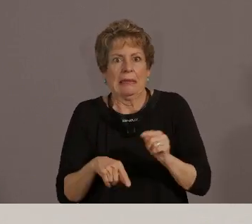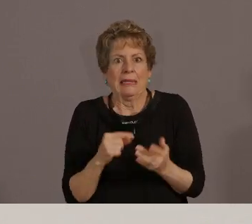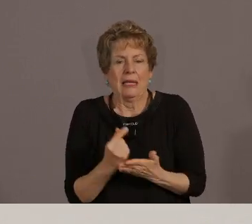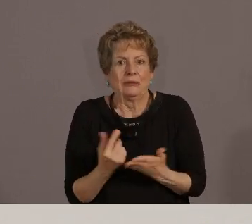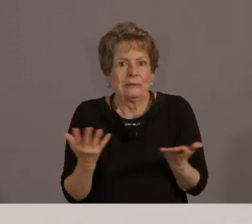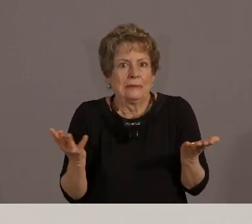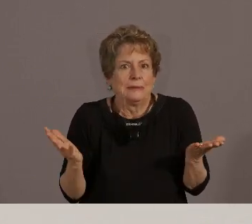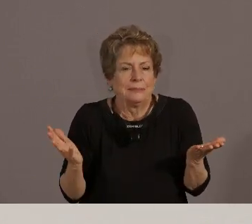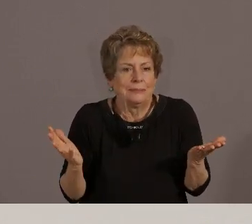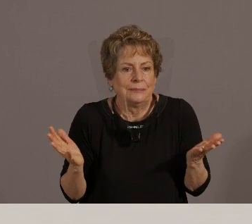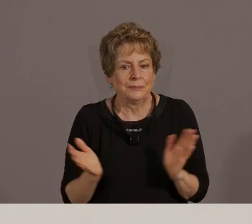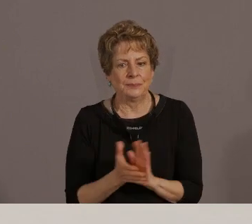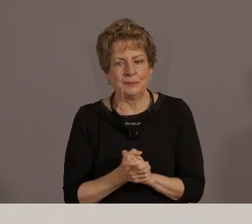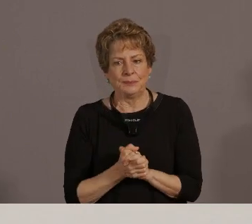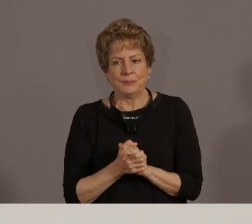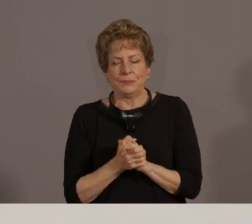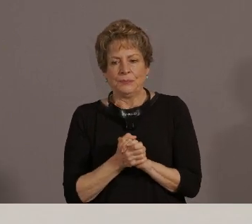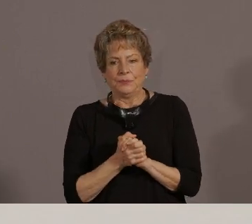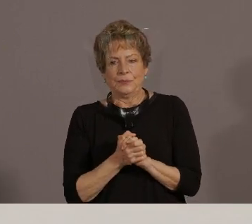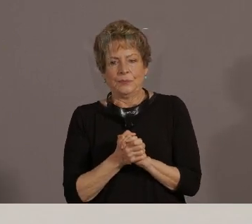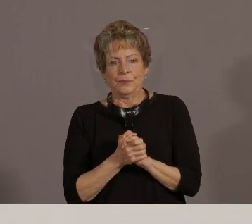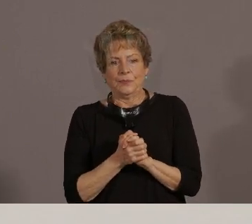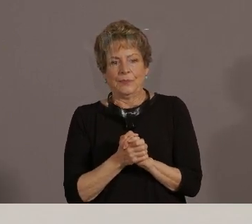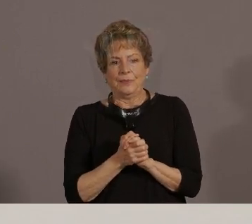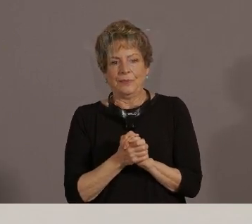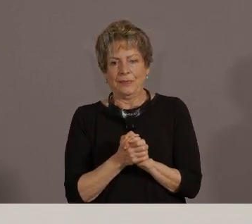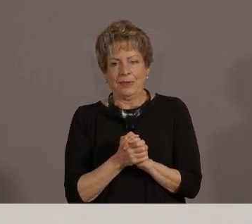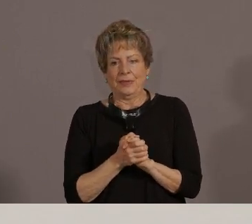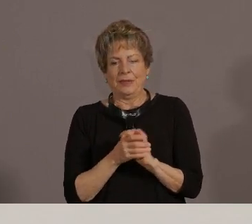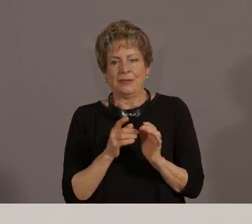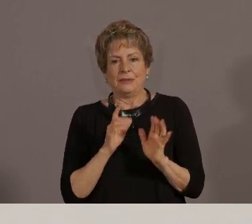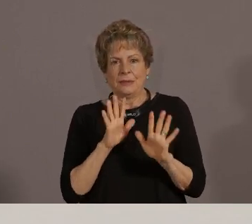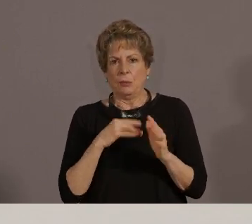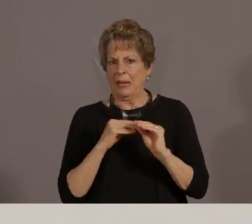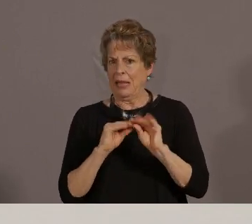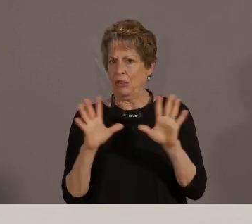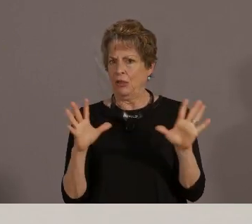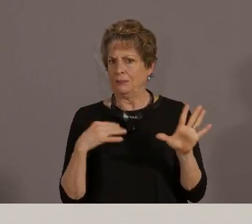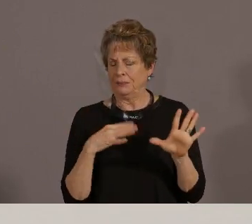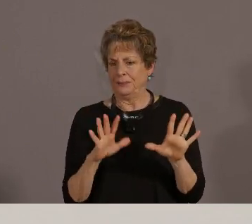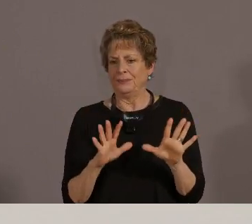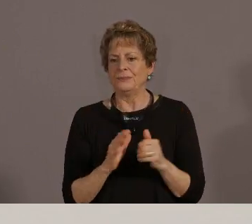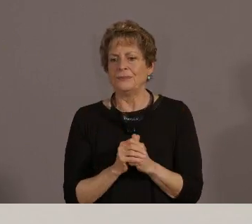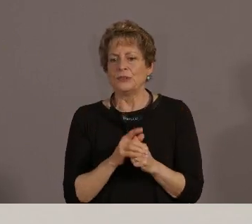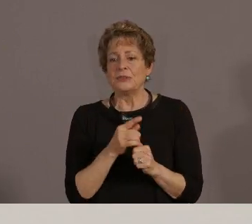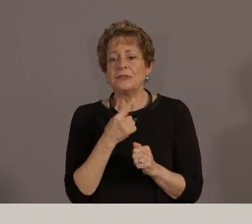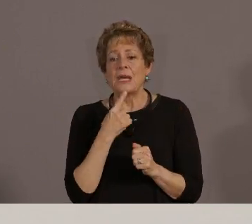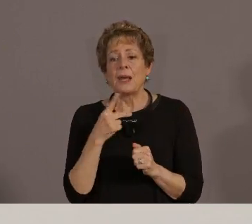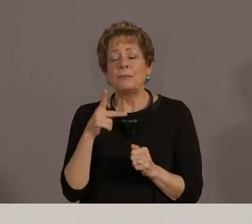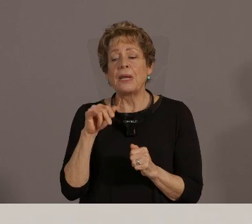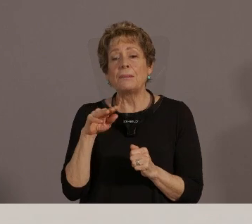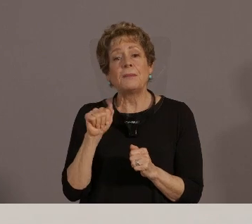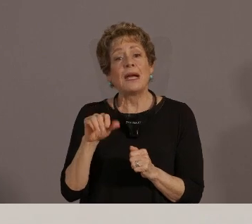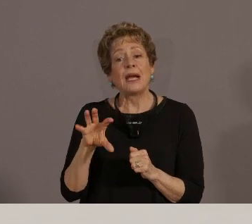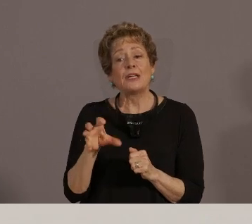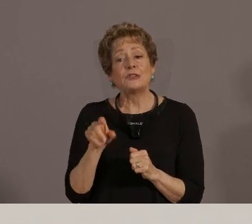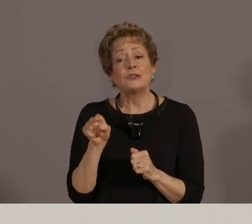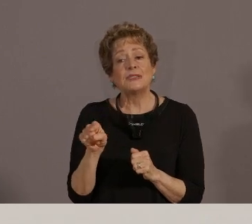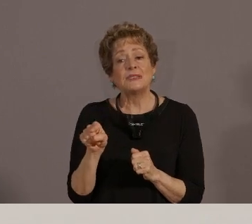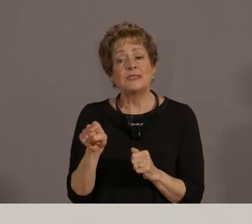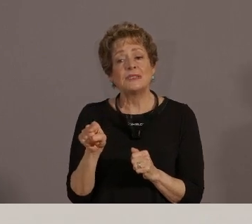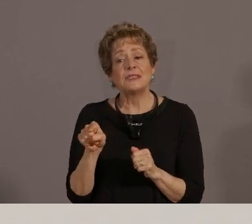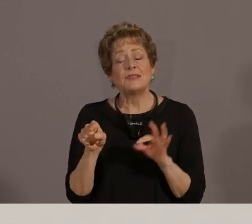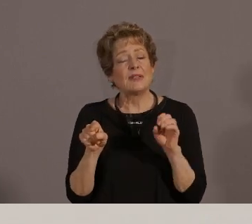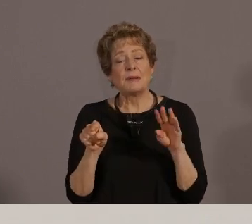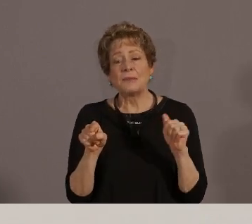we had. So for confirmation, though, you're saying that Pima County, it will not happen in Pima County? So at this time,